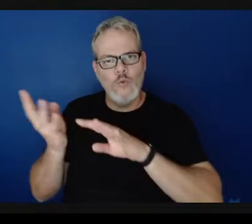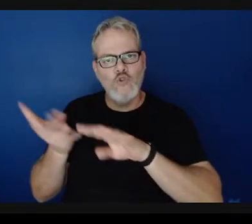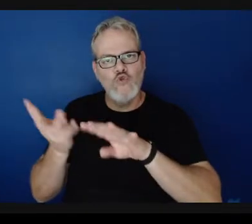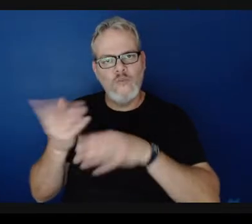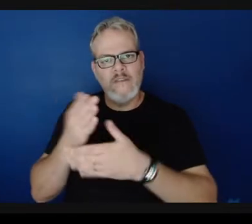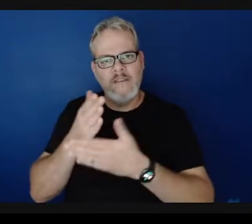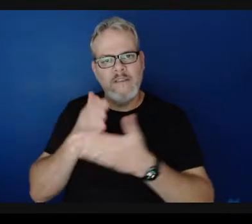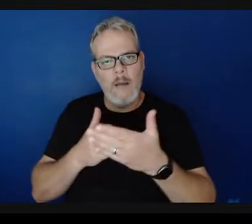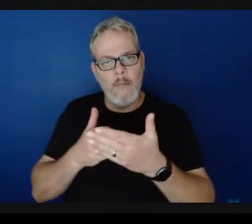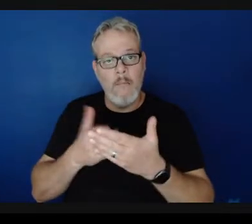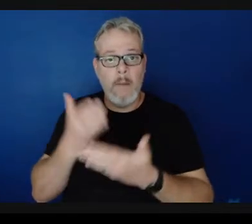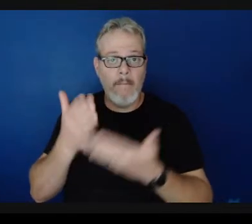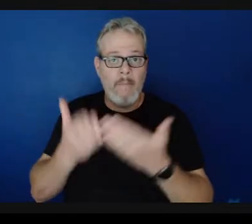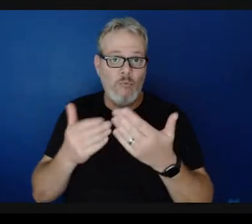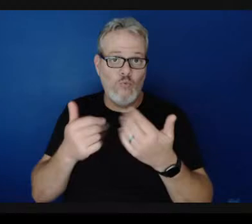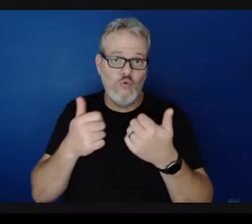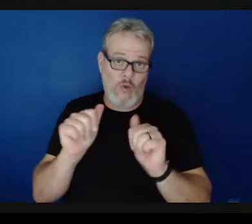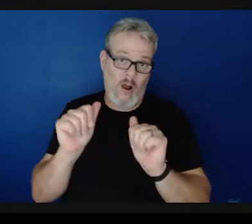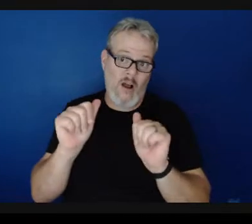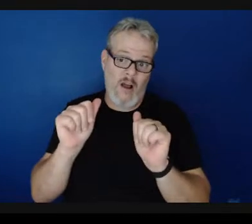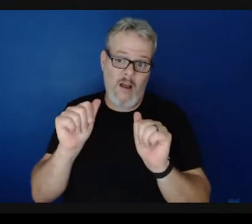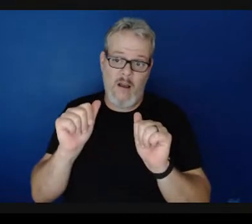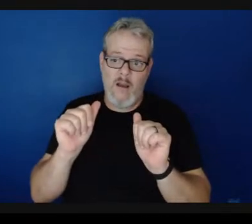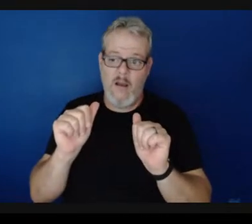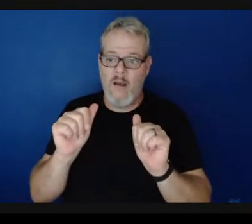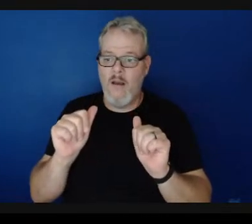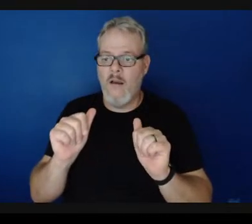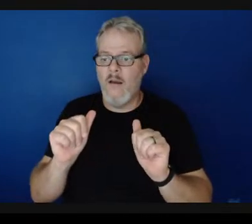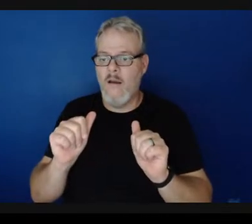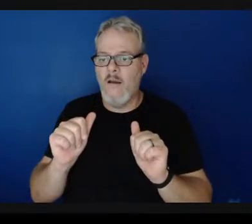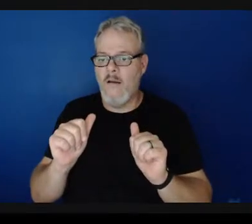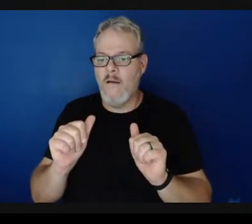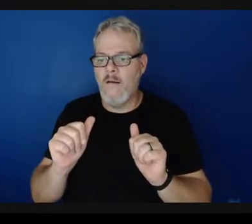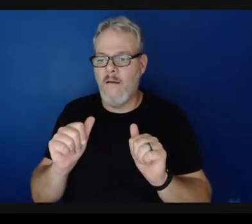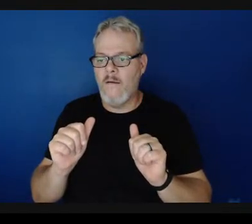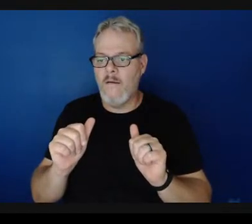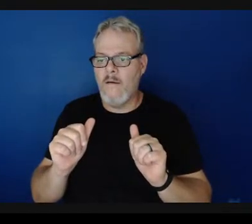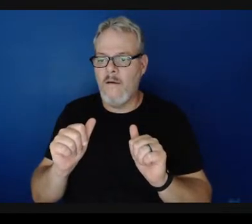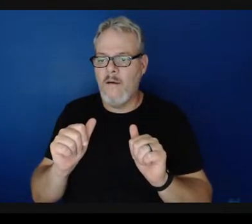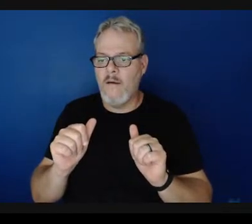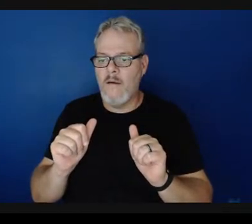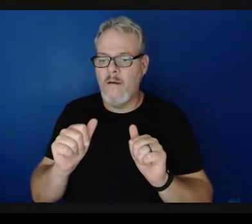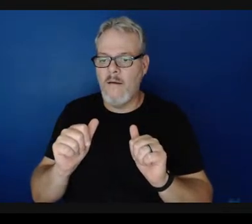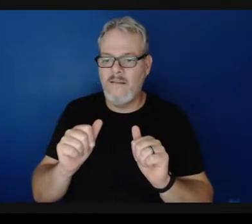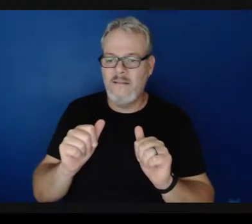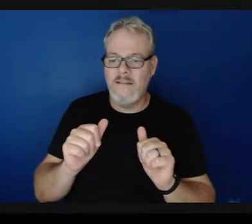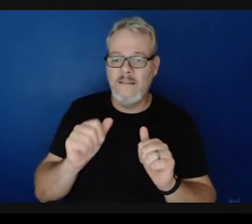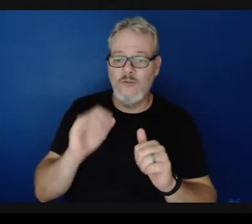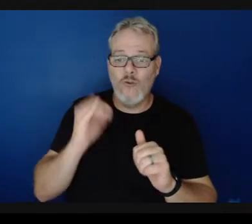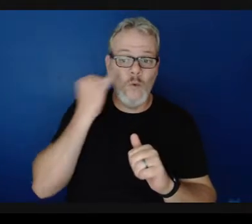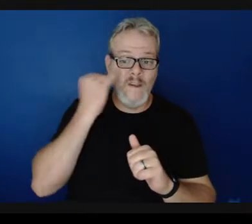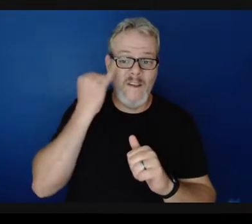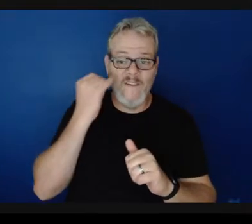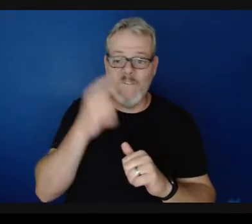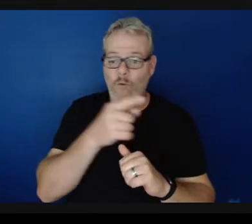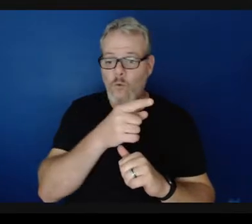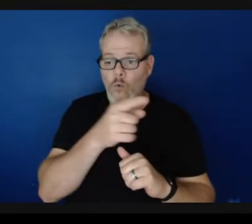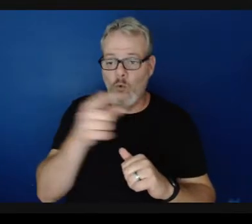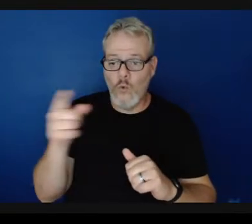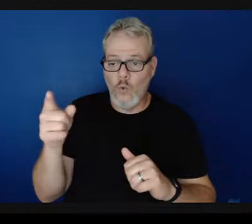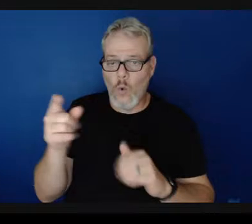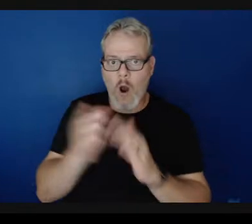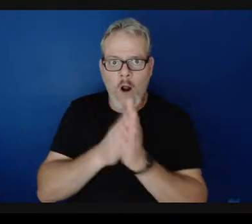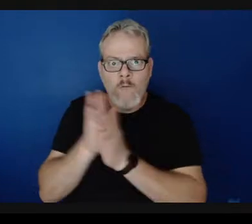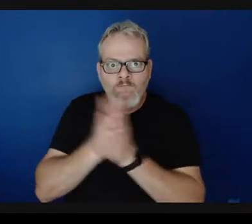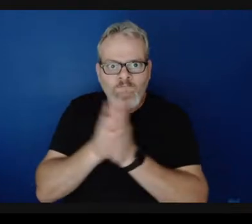following week's talk as well. So a little bit up in the air on our end, but if you are a diehard and you want